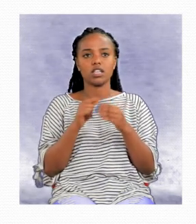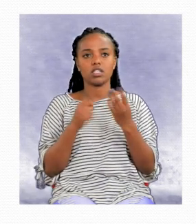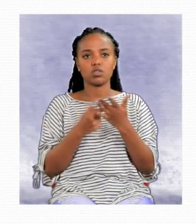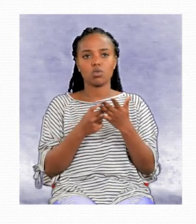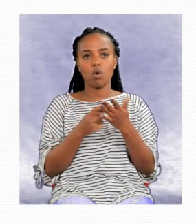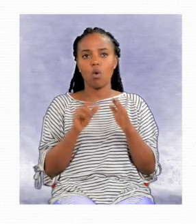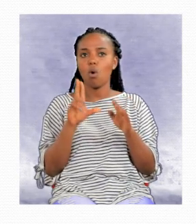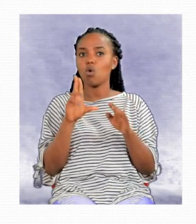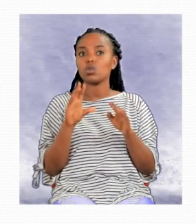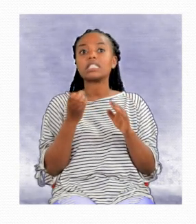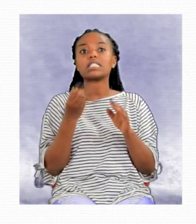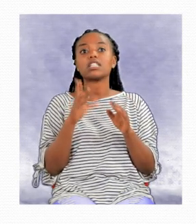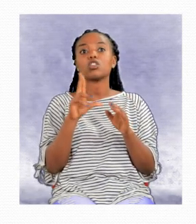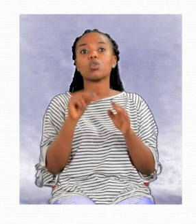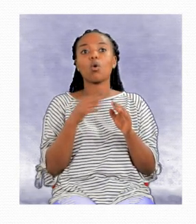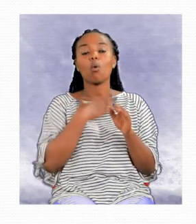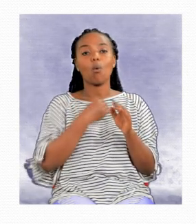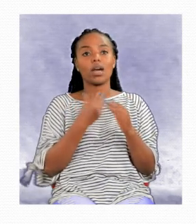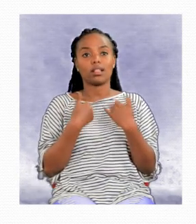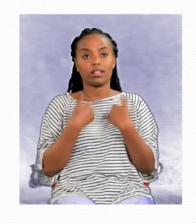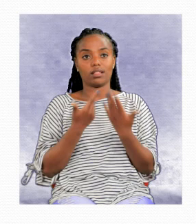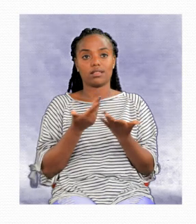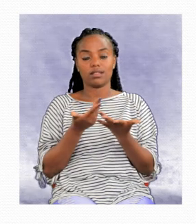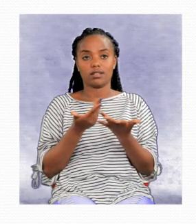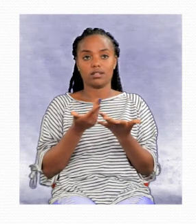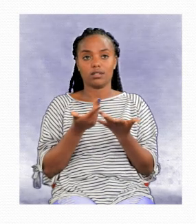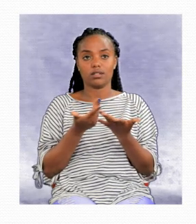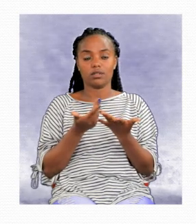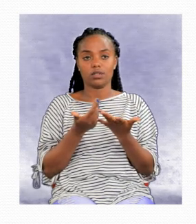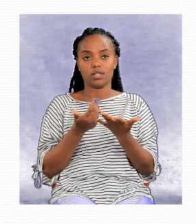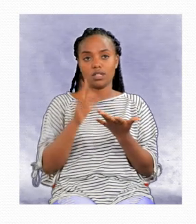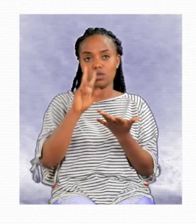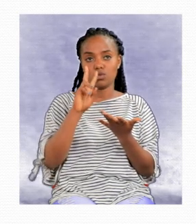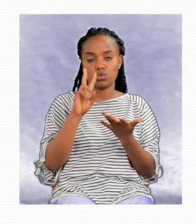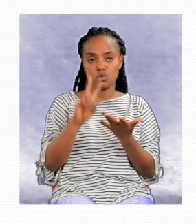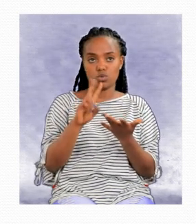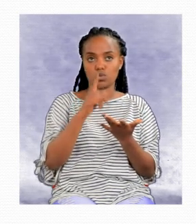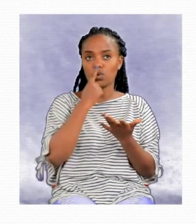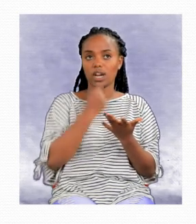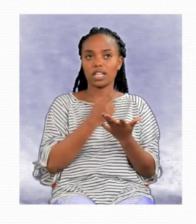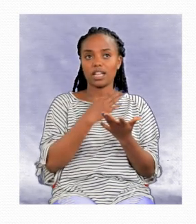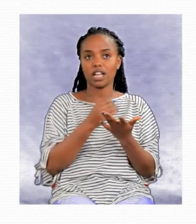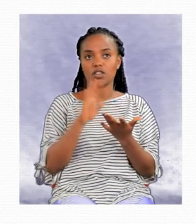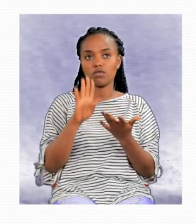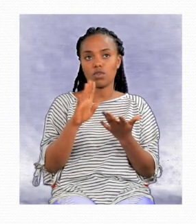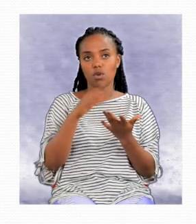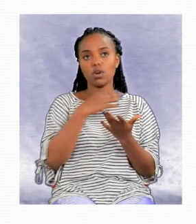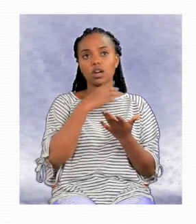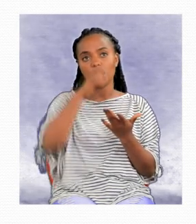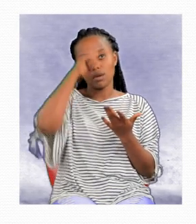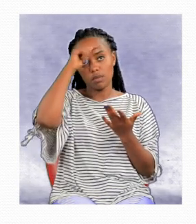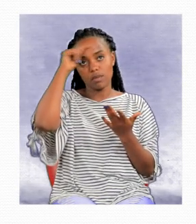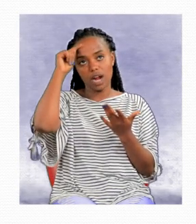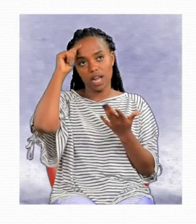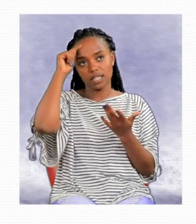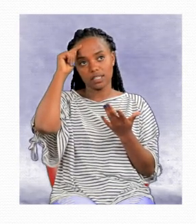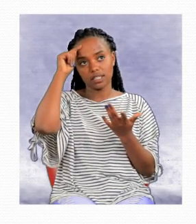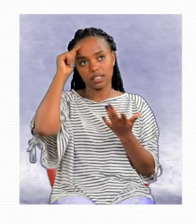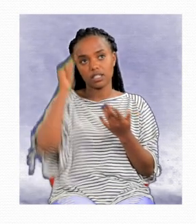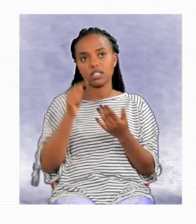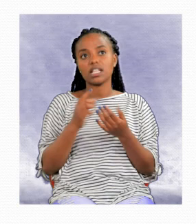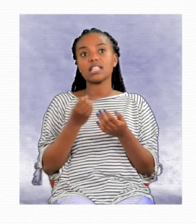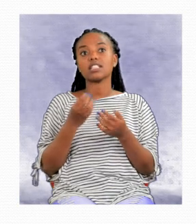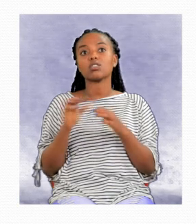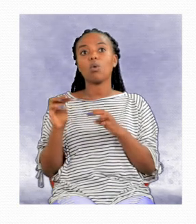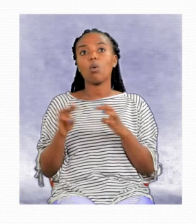no white, how many no white balls do we have? 2 red and 4 black. We have 6 no white balls. So in